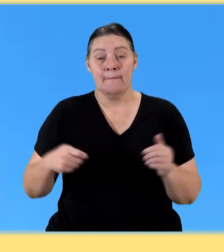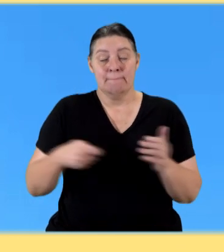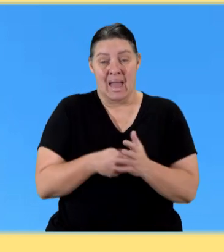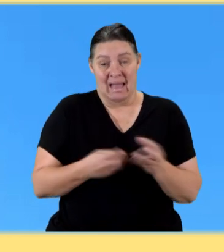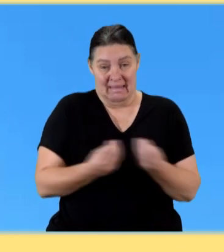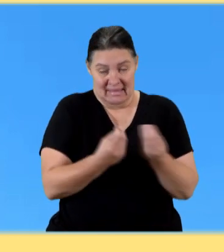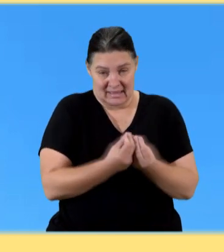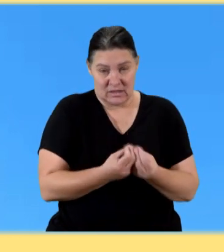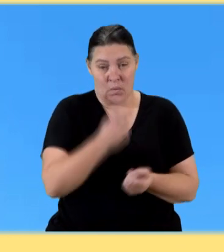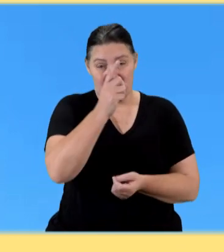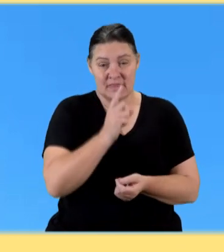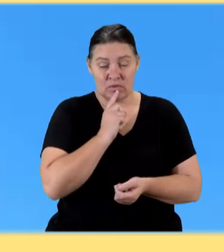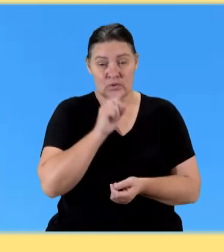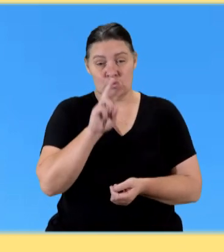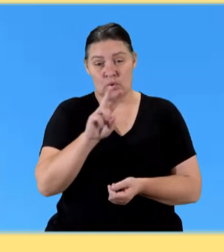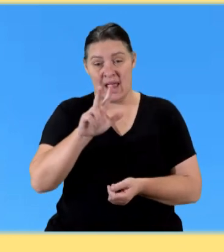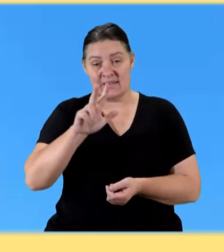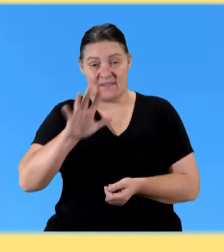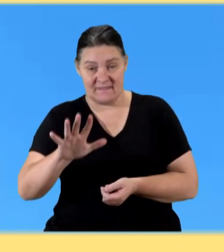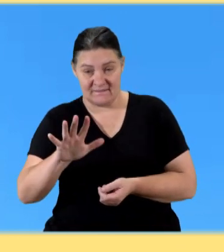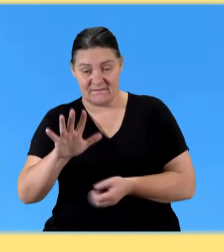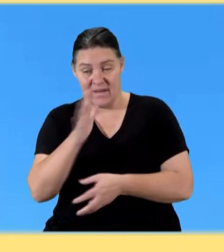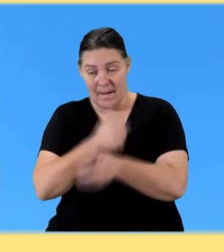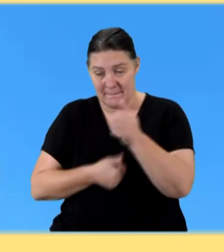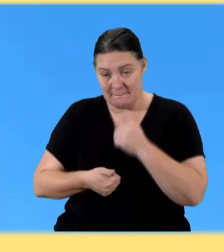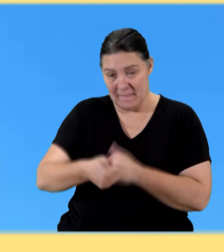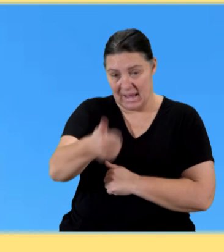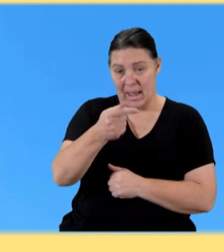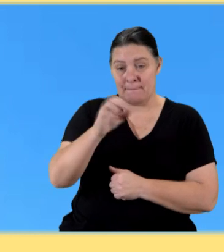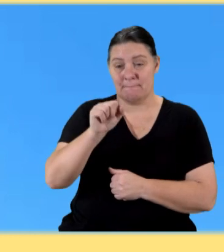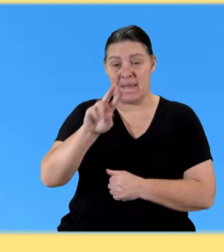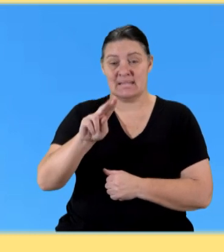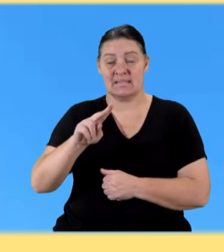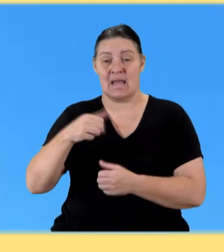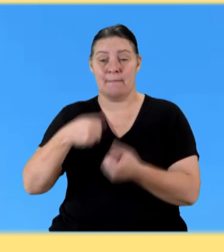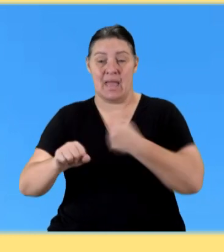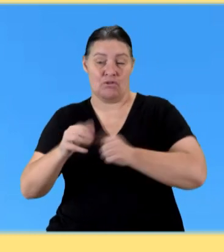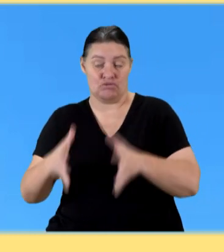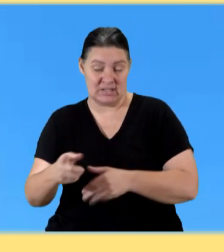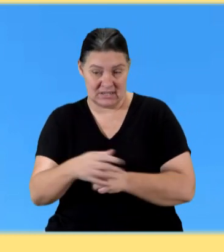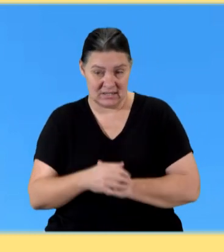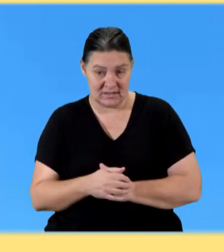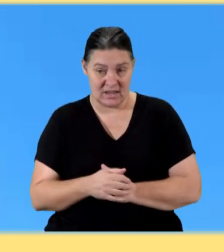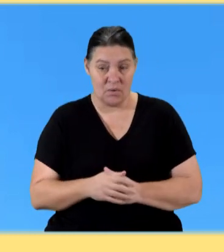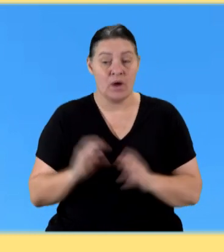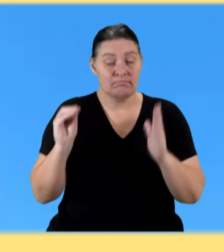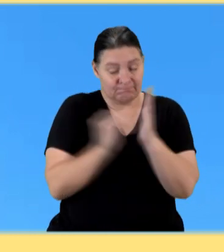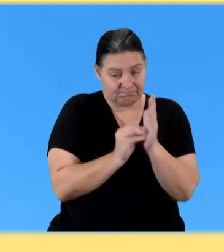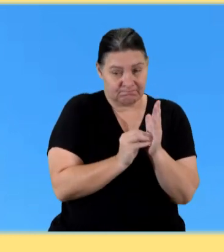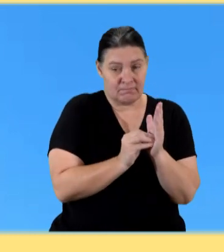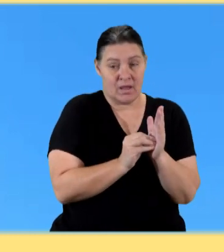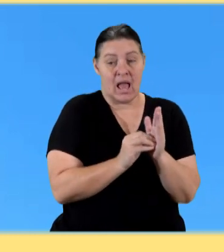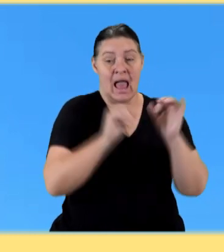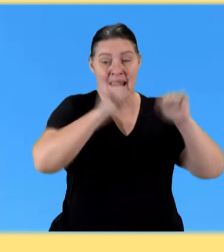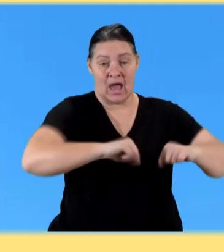merchandise of 1,285 was returned to Best Bakery and correctly entered in